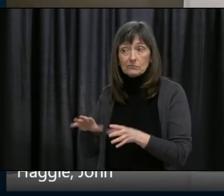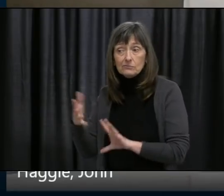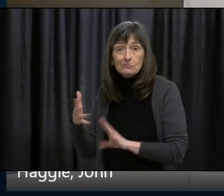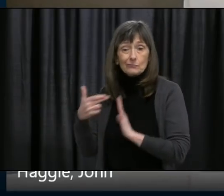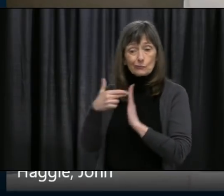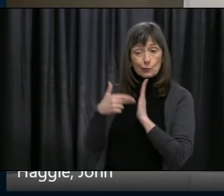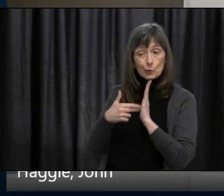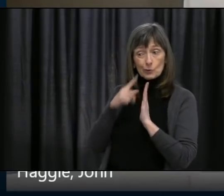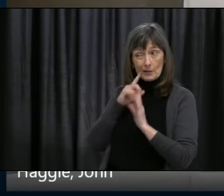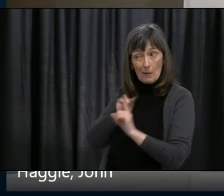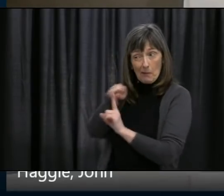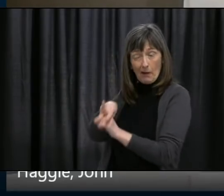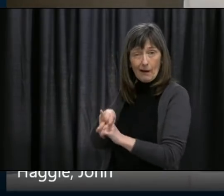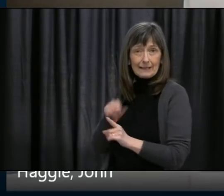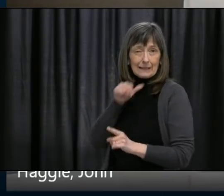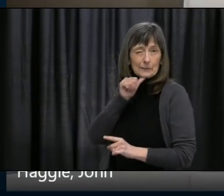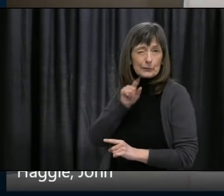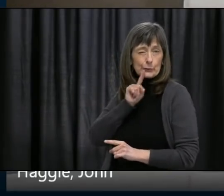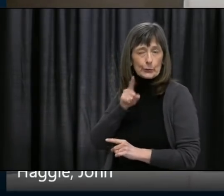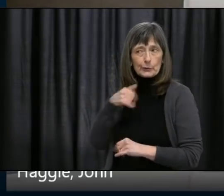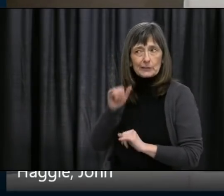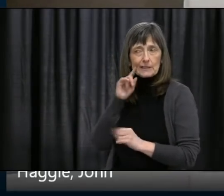order's written, we're working out.